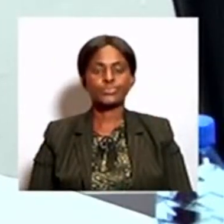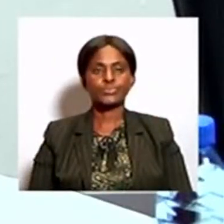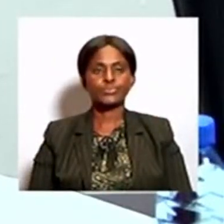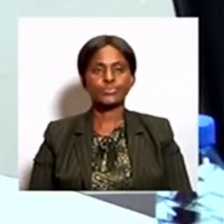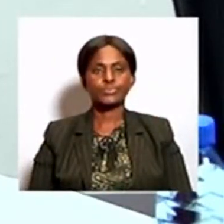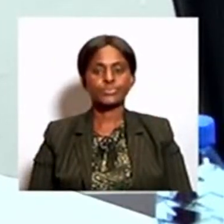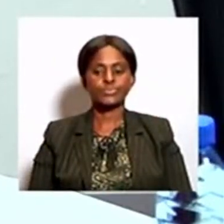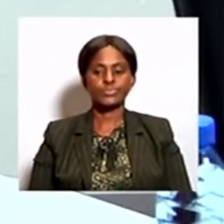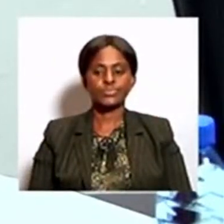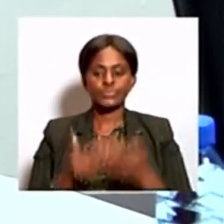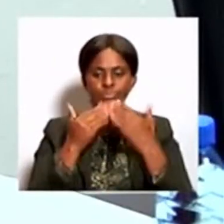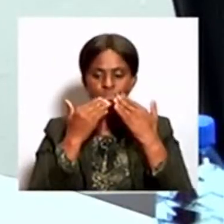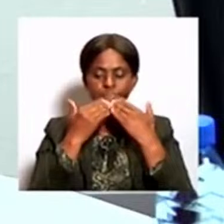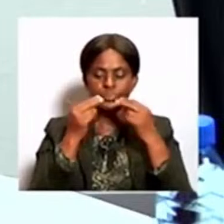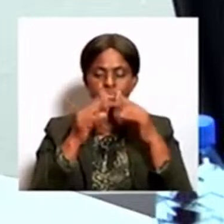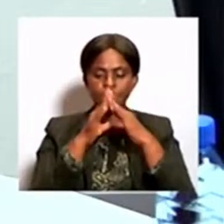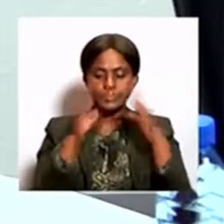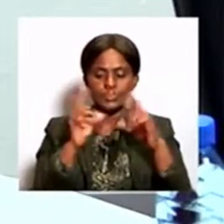Thank you very much, Shem.